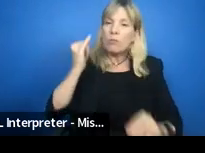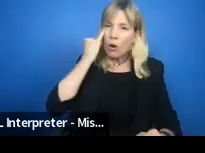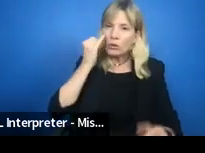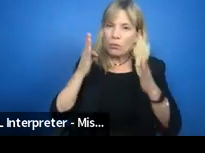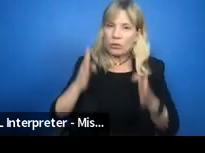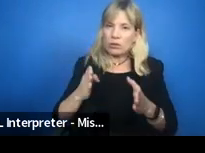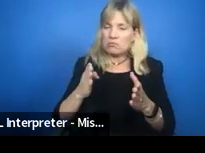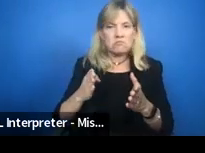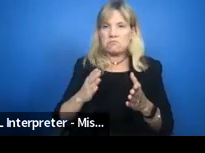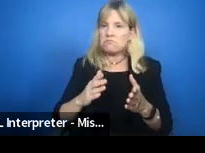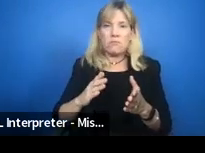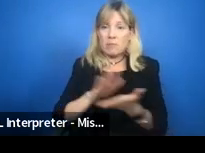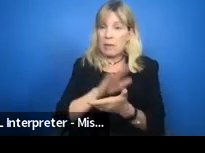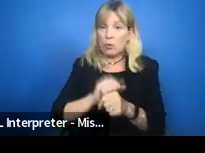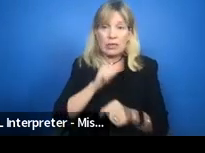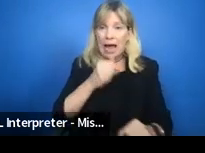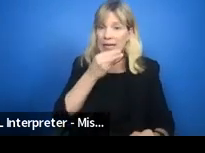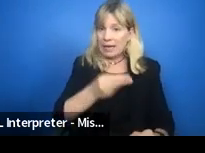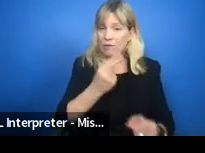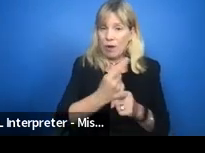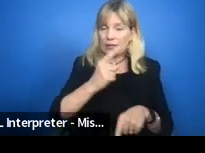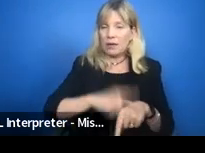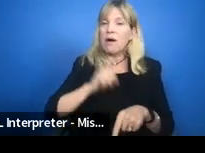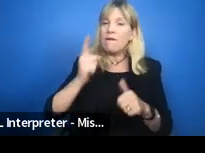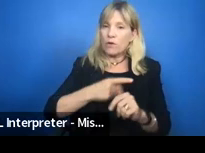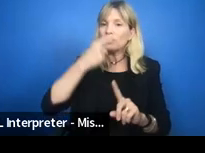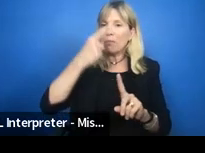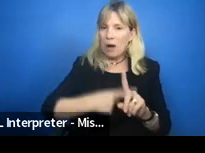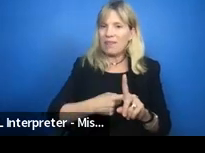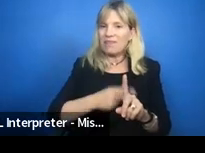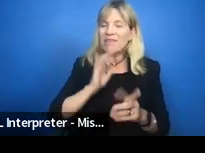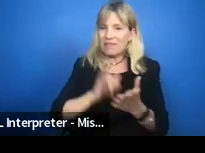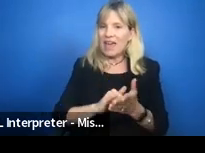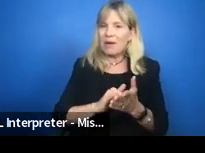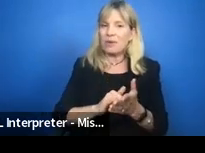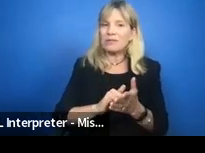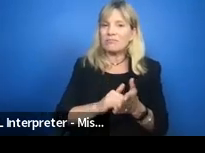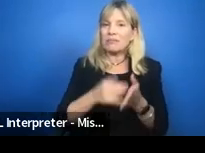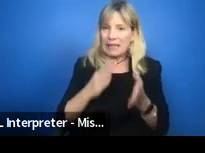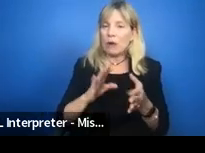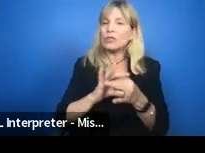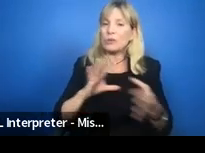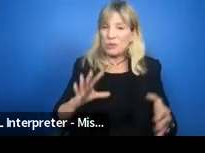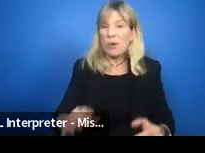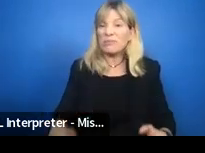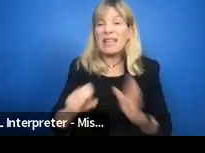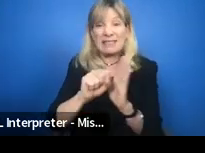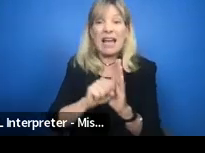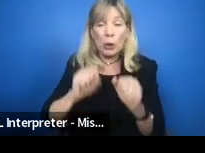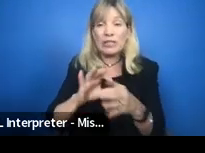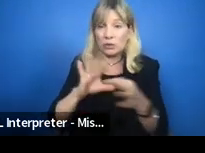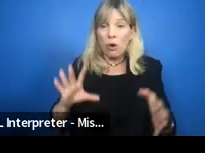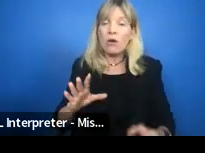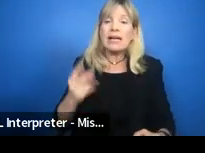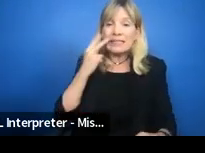fails to return their paperwork, for example, that's the first month that the state would be allowed to disenroll them. So if you look